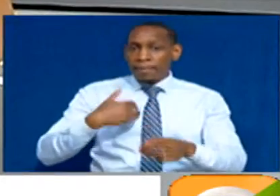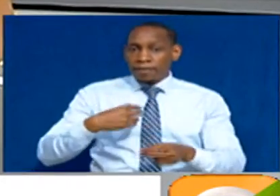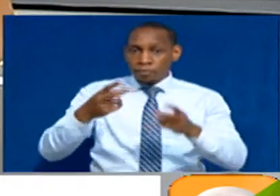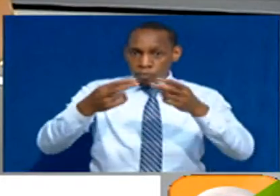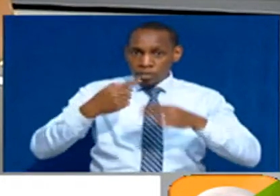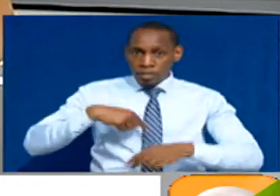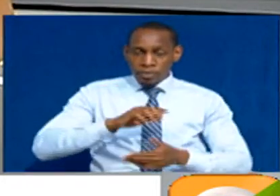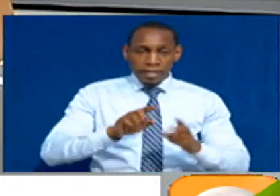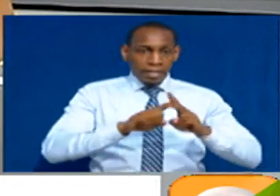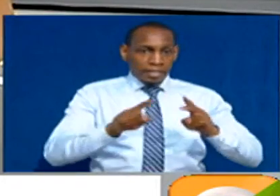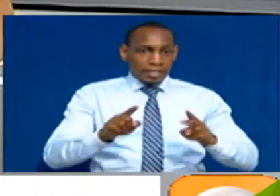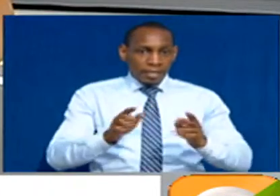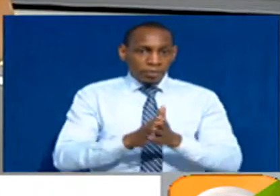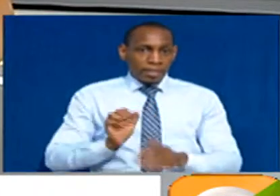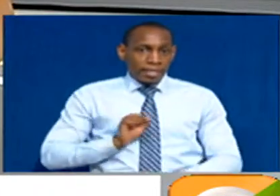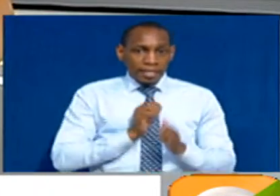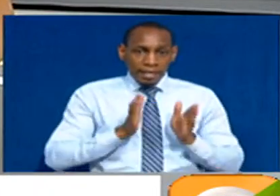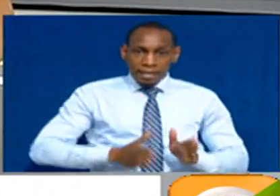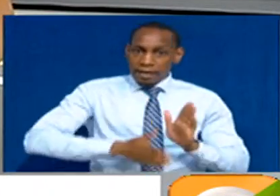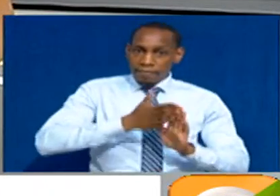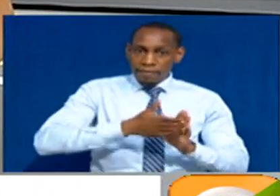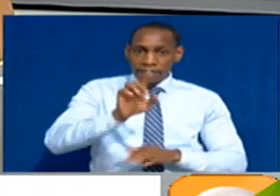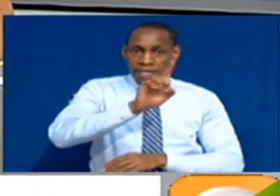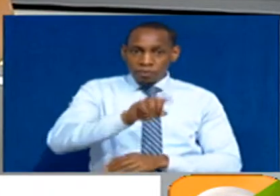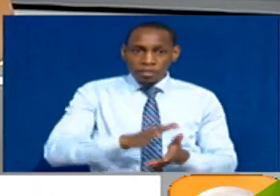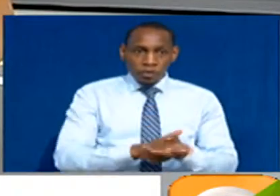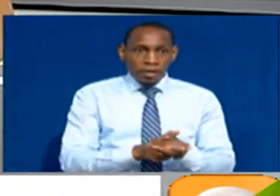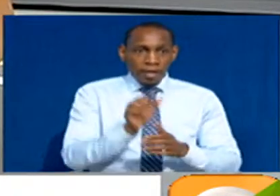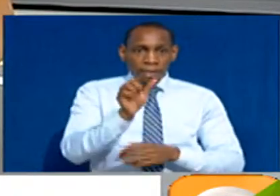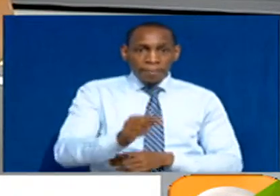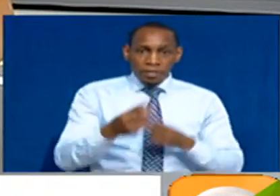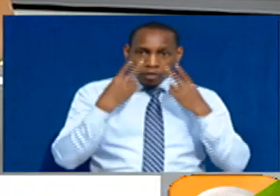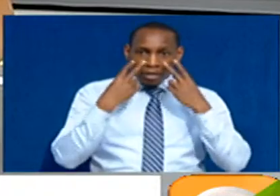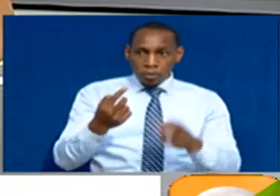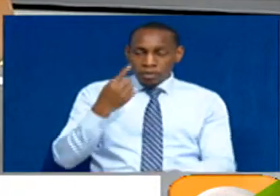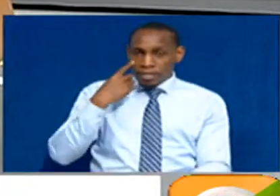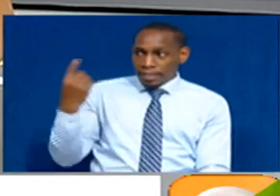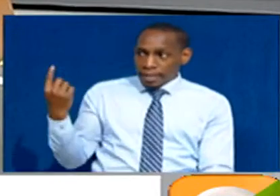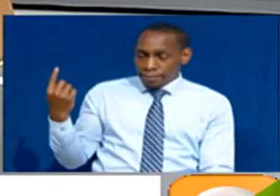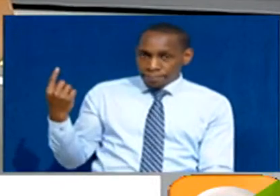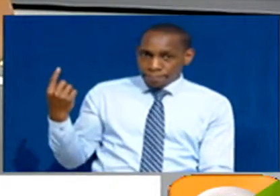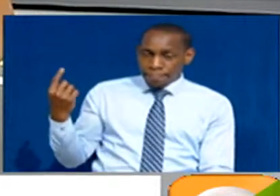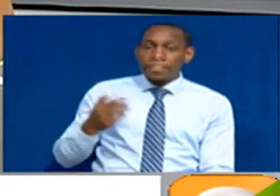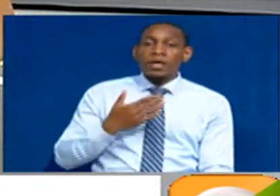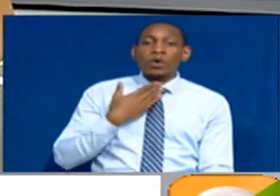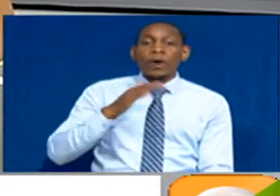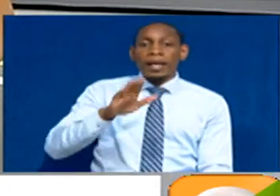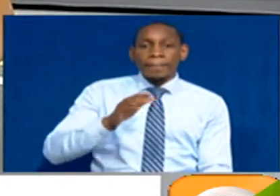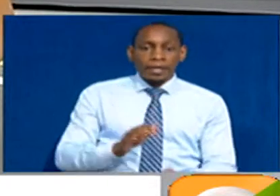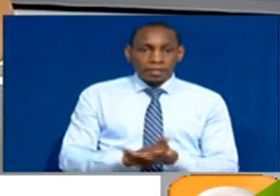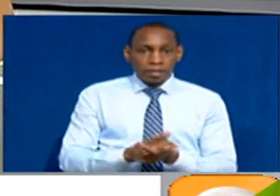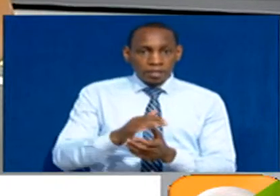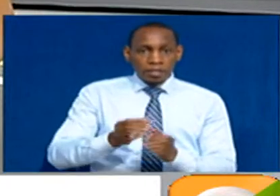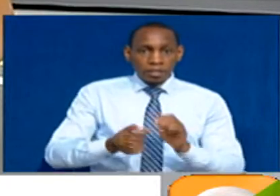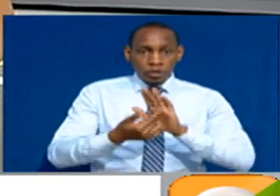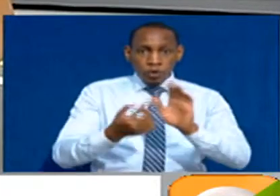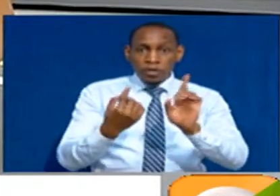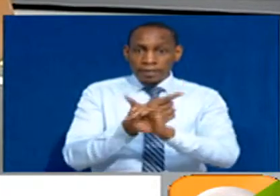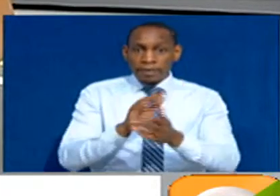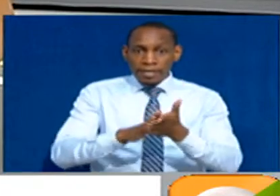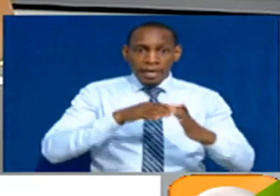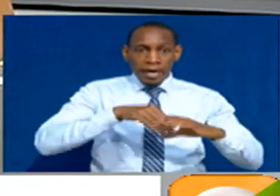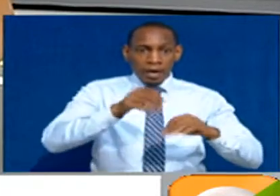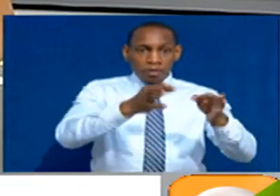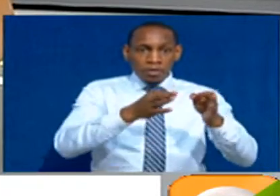us. Senator, let me begin with you immediately with that question from a viewer. Actually, it's still on the screen. He wants you to distinguish between an